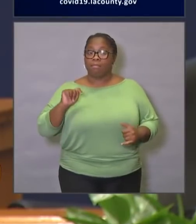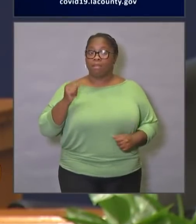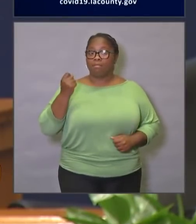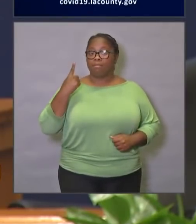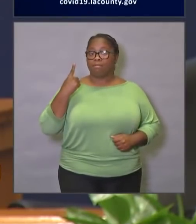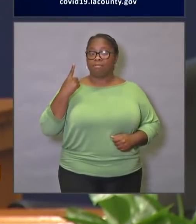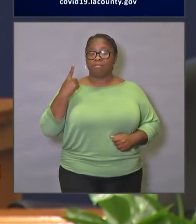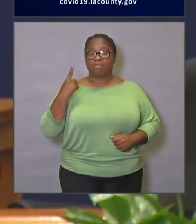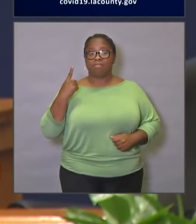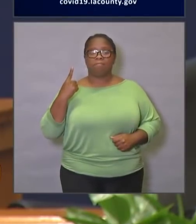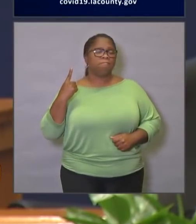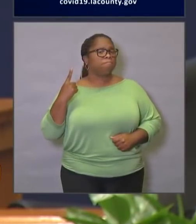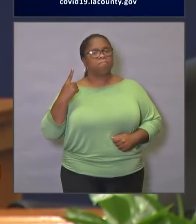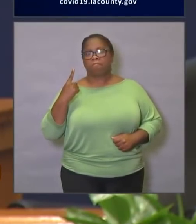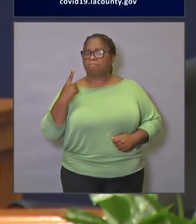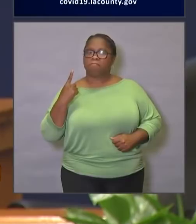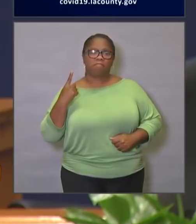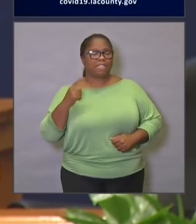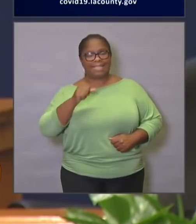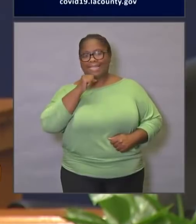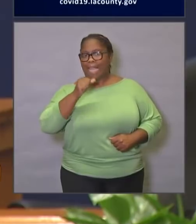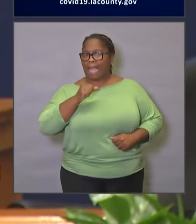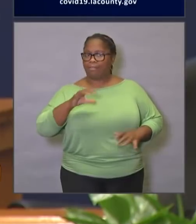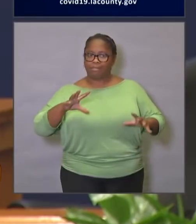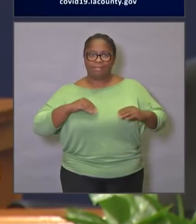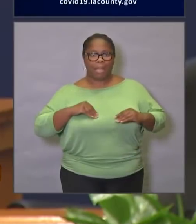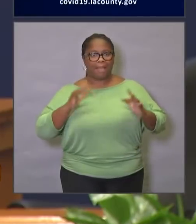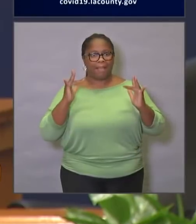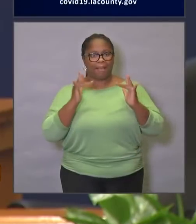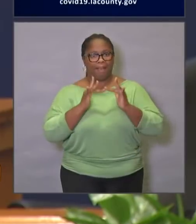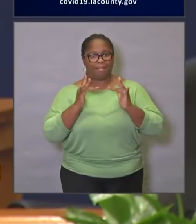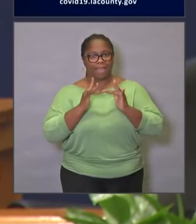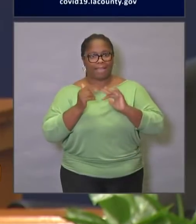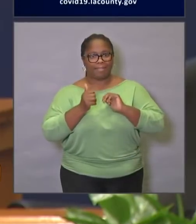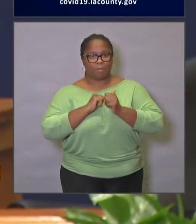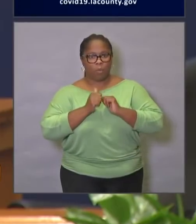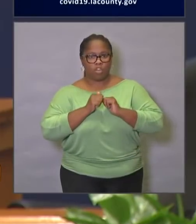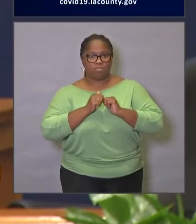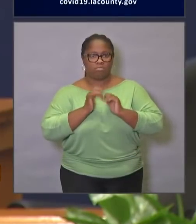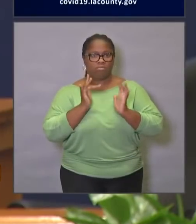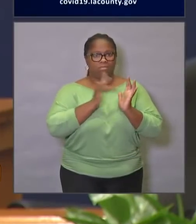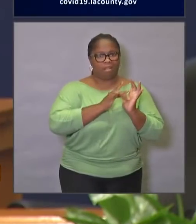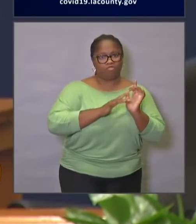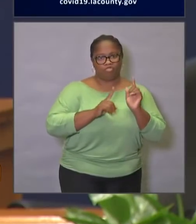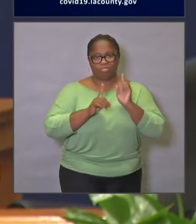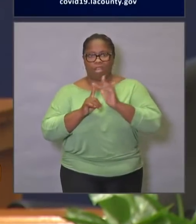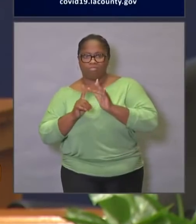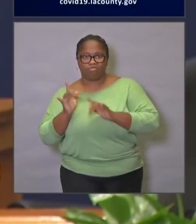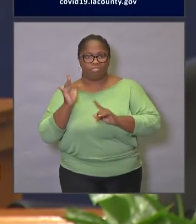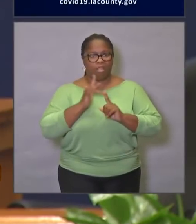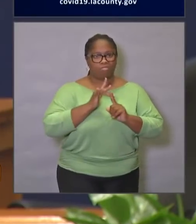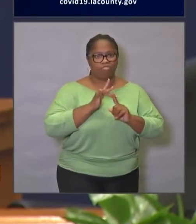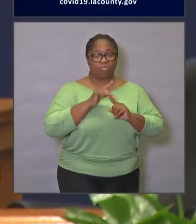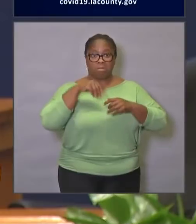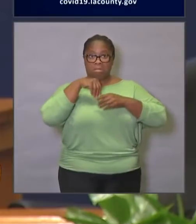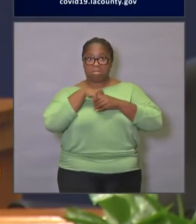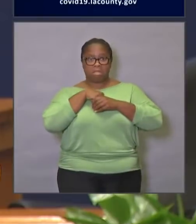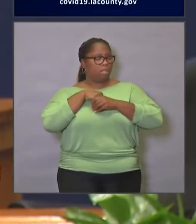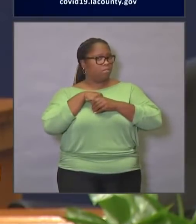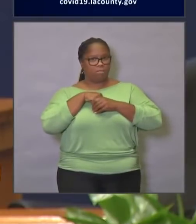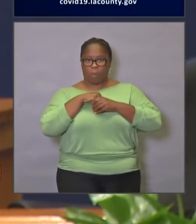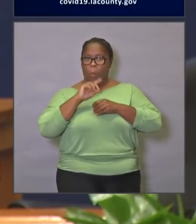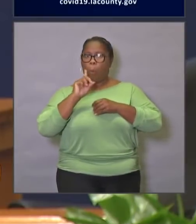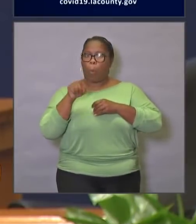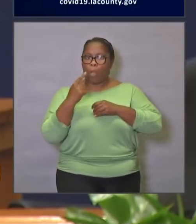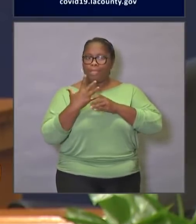not allow for any contact sports. They all must be done outdoors, and players and coaches will